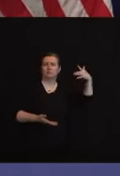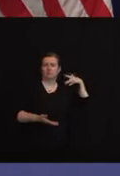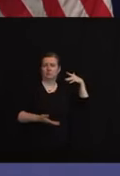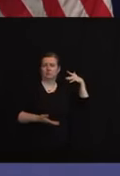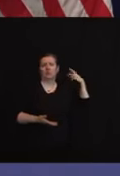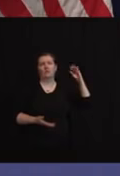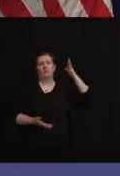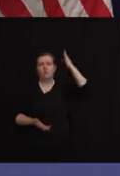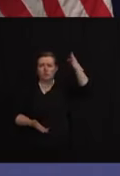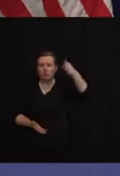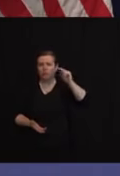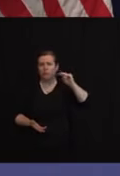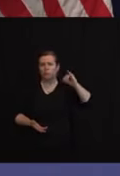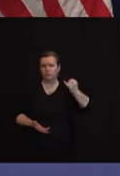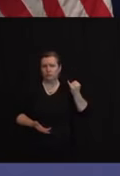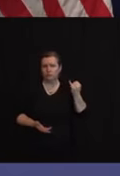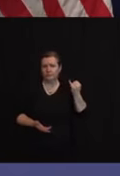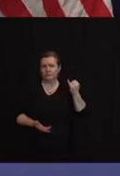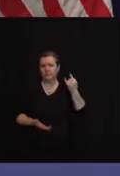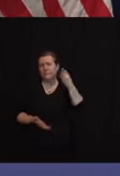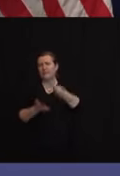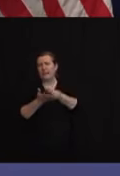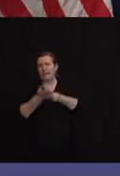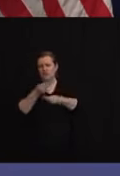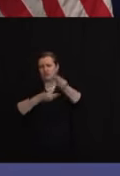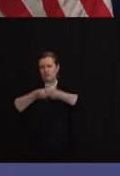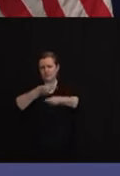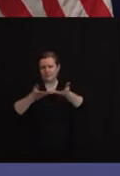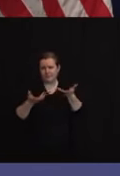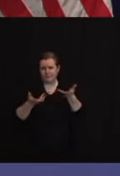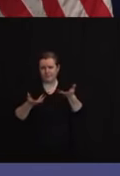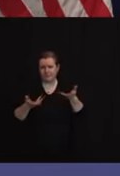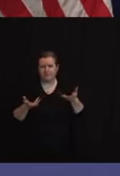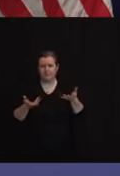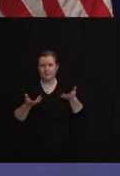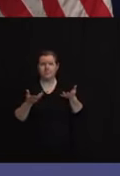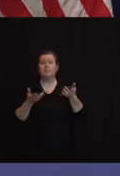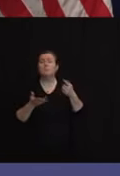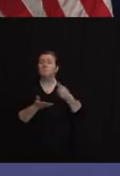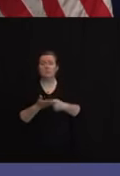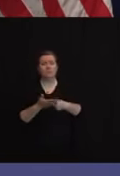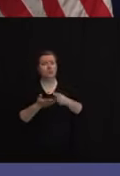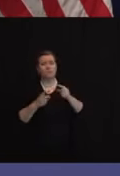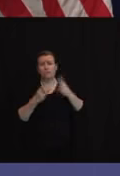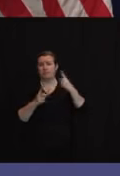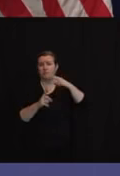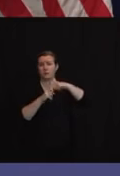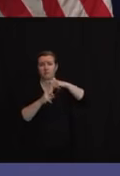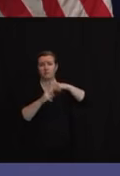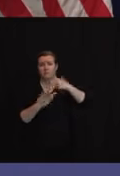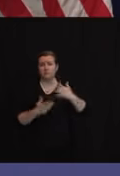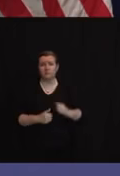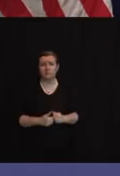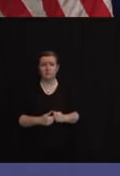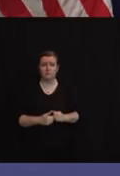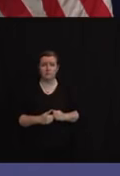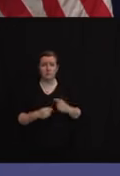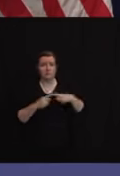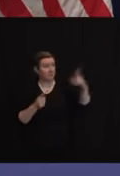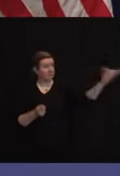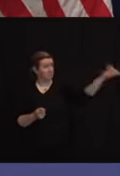finances, but it was a very constructive discussion. But the answer is no. To the best of my knowledge, to the best of my